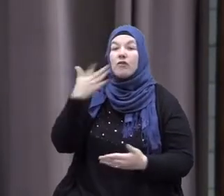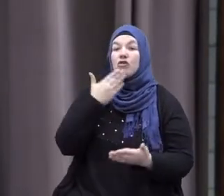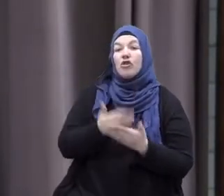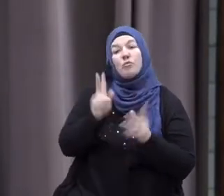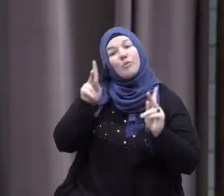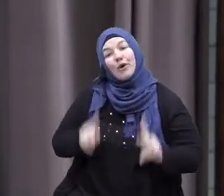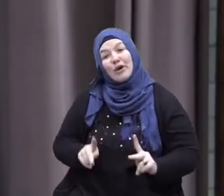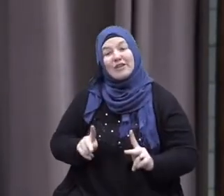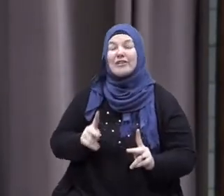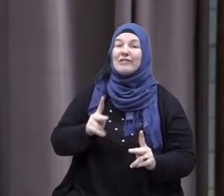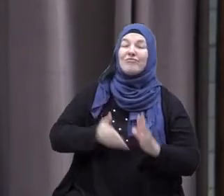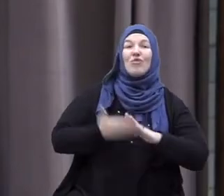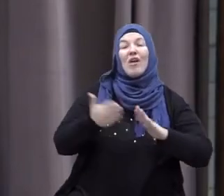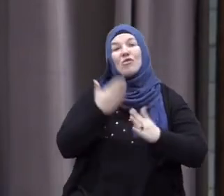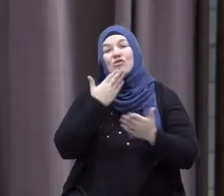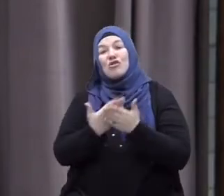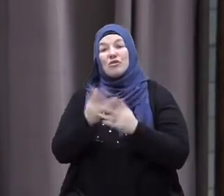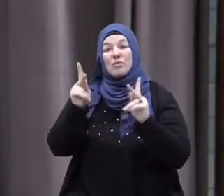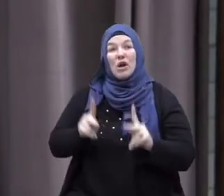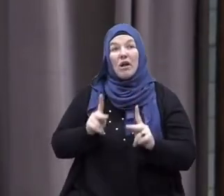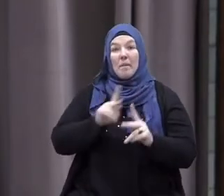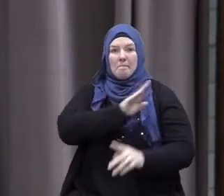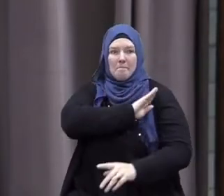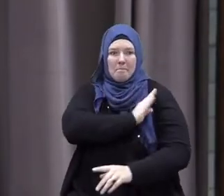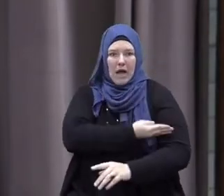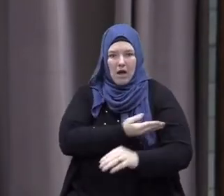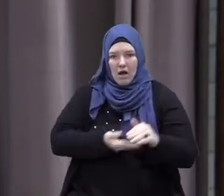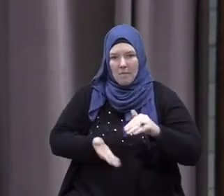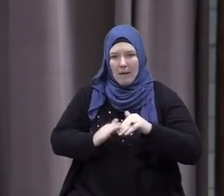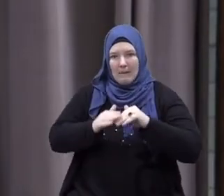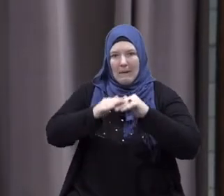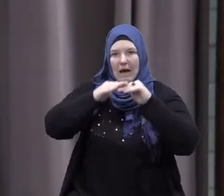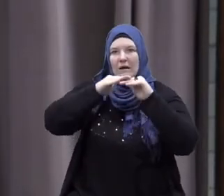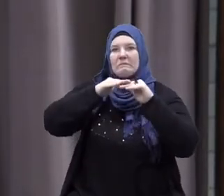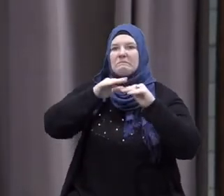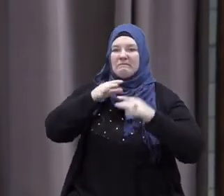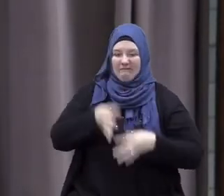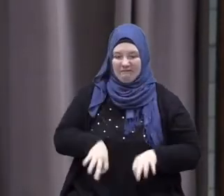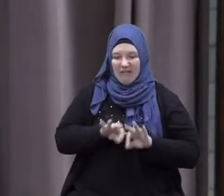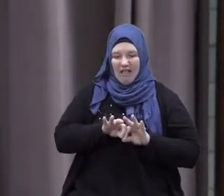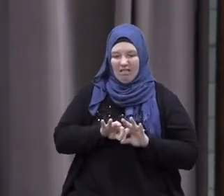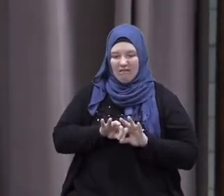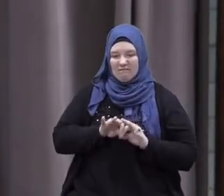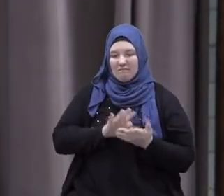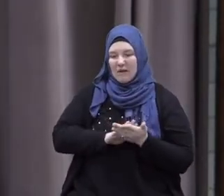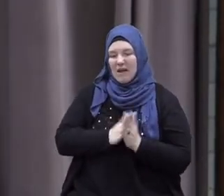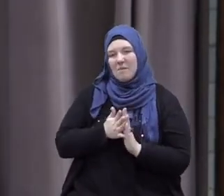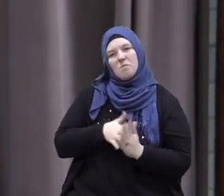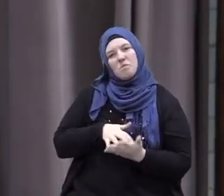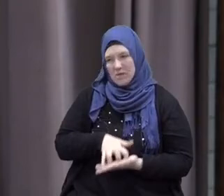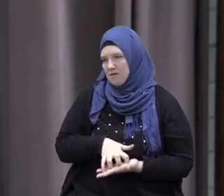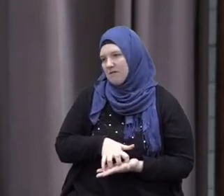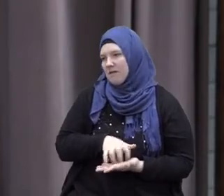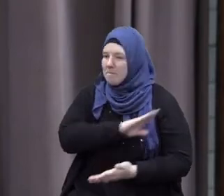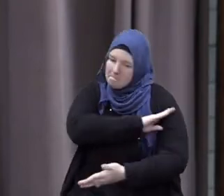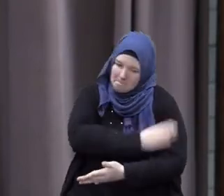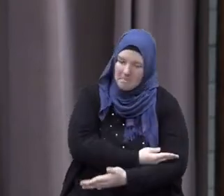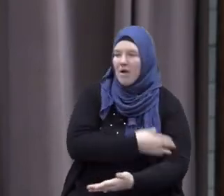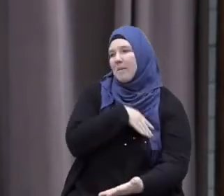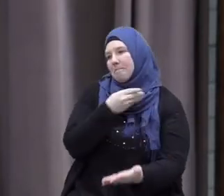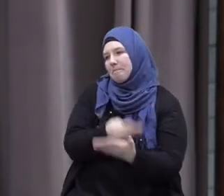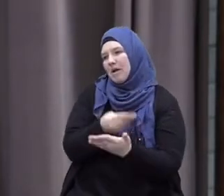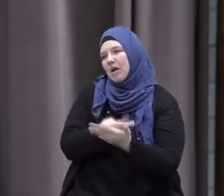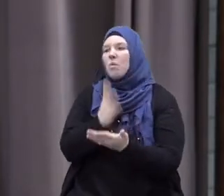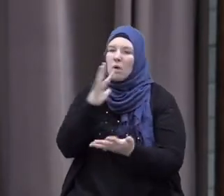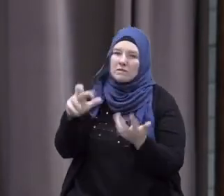money and power corrupt. Either of them can corrupt, but together, definitely, they do corrupt. So we